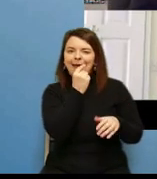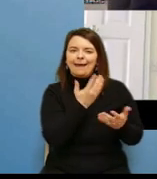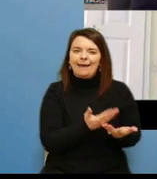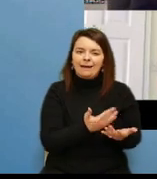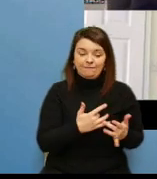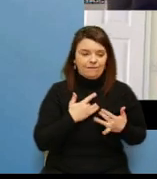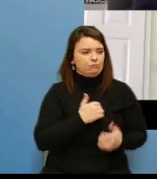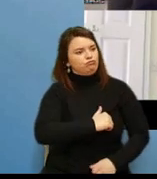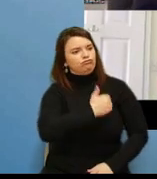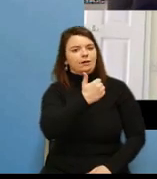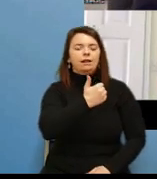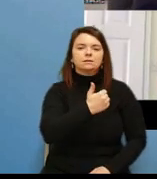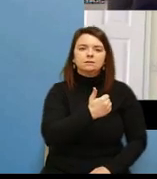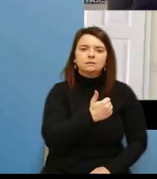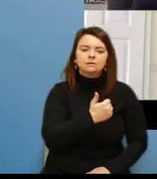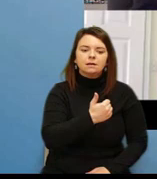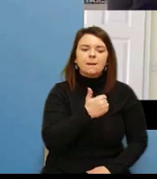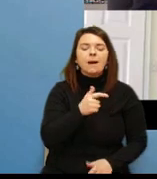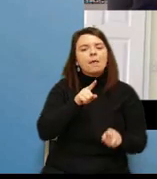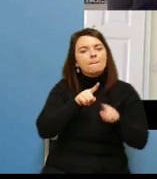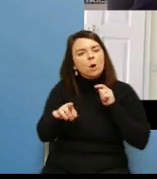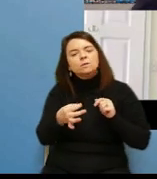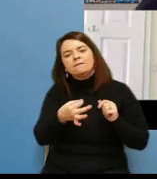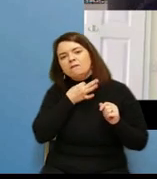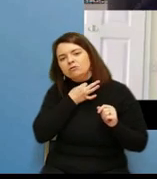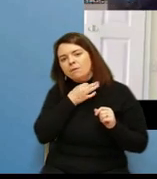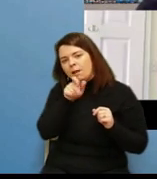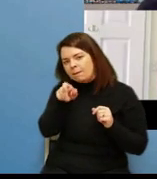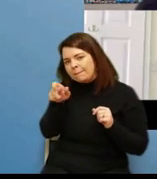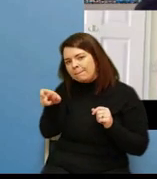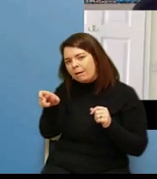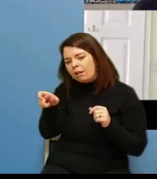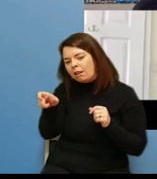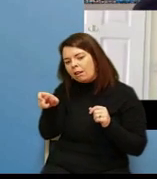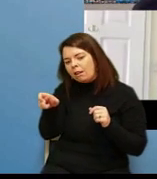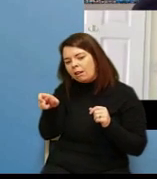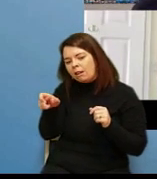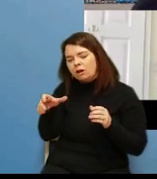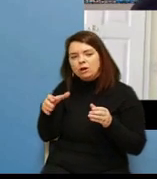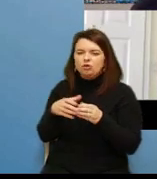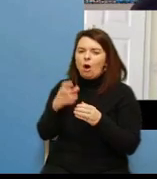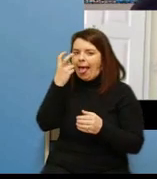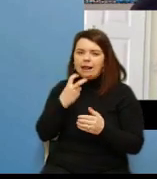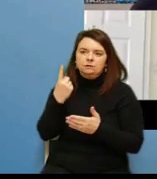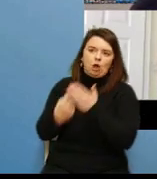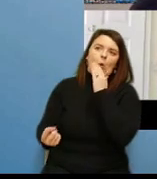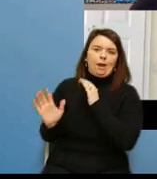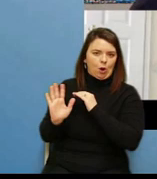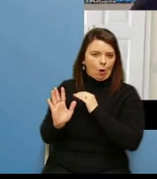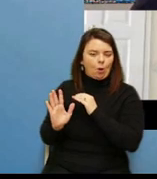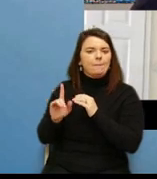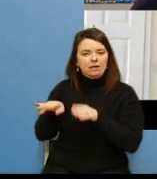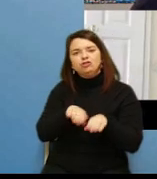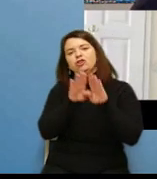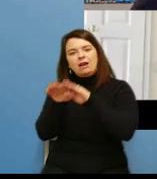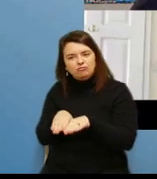IT literate groups, and they think it's brilliant. But the people that are most vulnerable, so